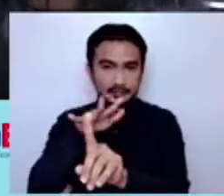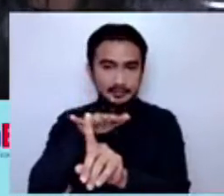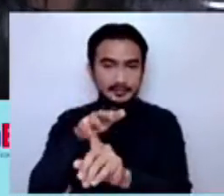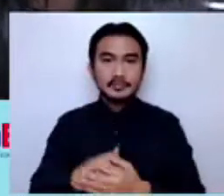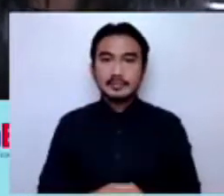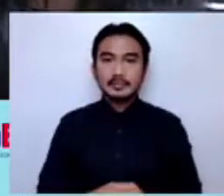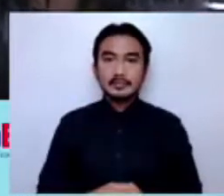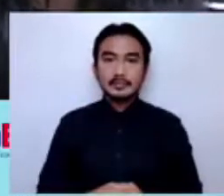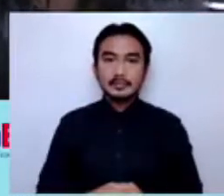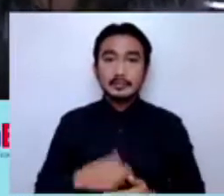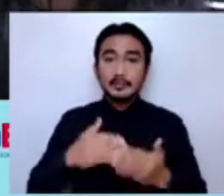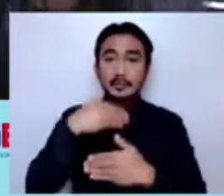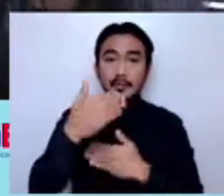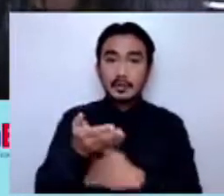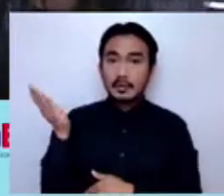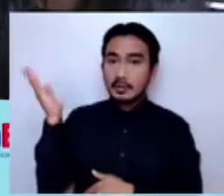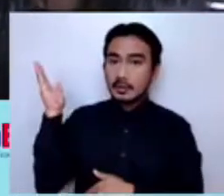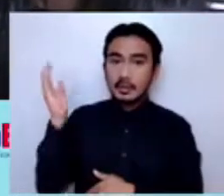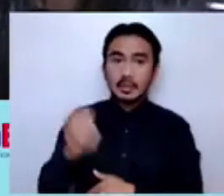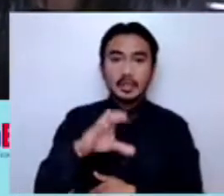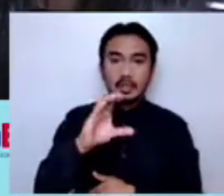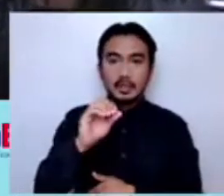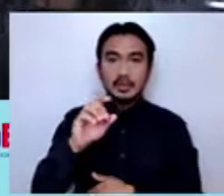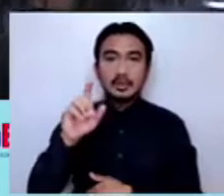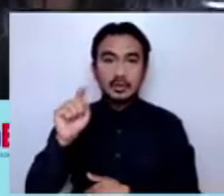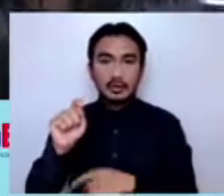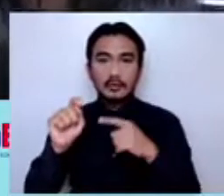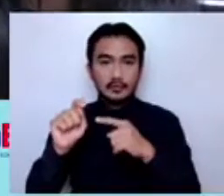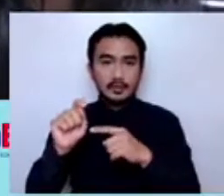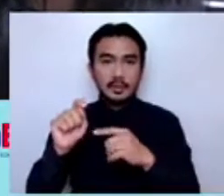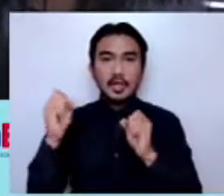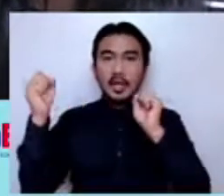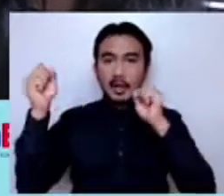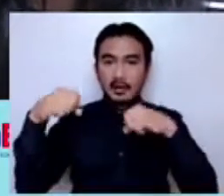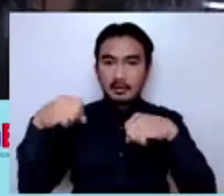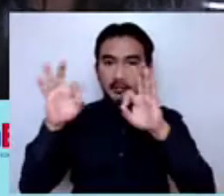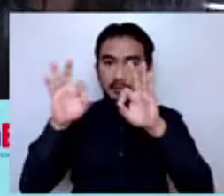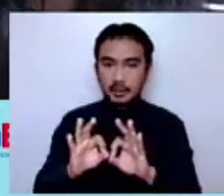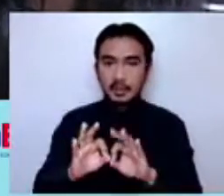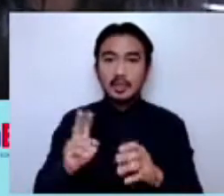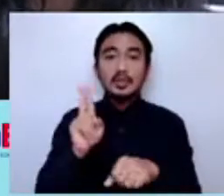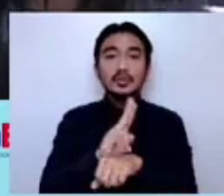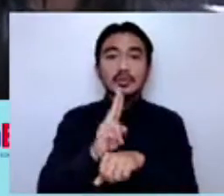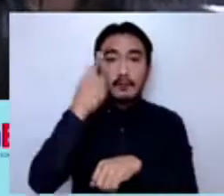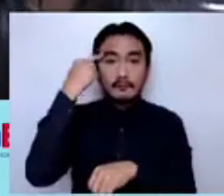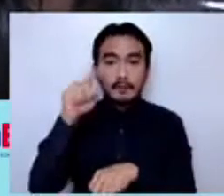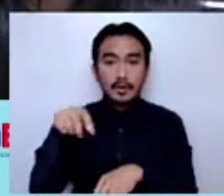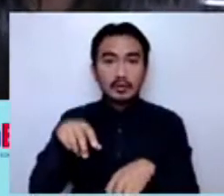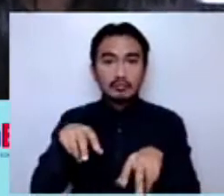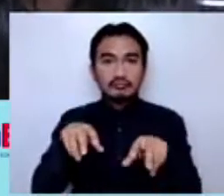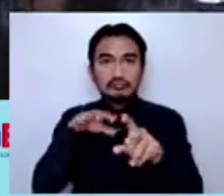Next, you have here the COT Inter-Observer Agreement form, and this is used by observers during their